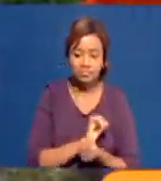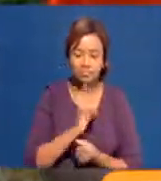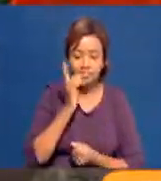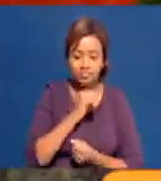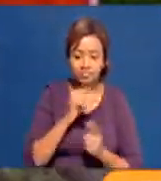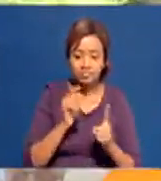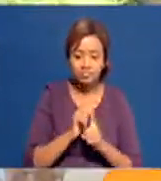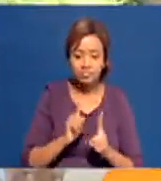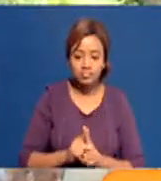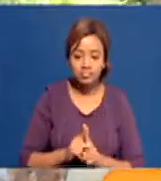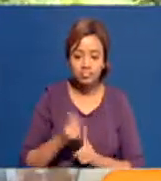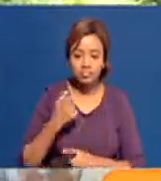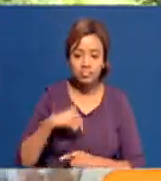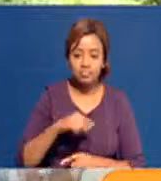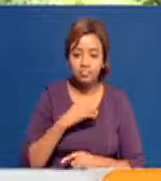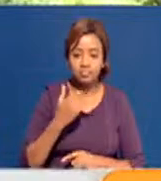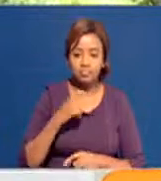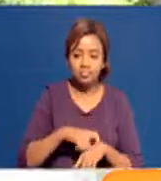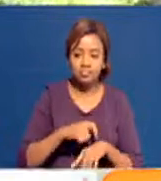Muruka,